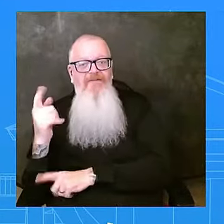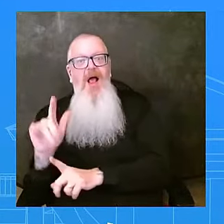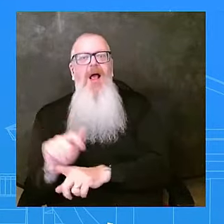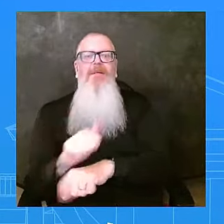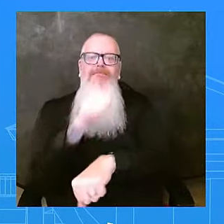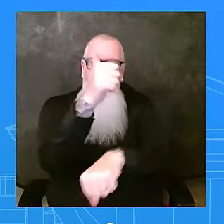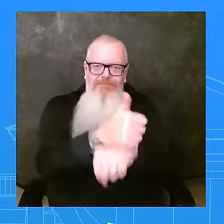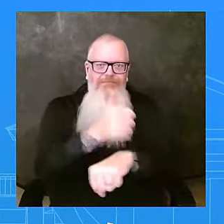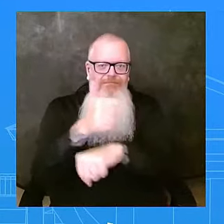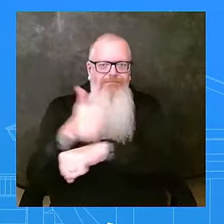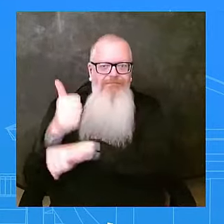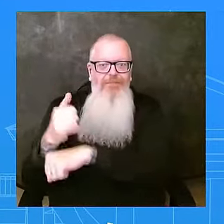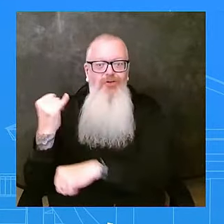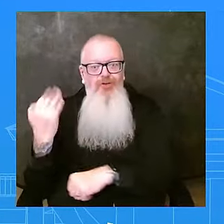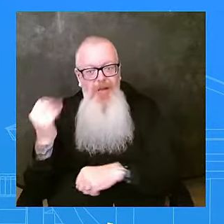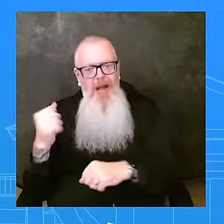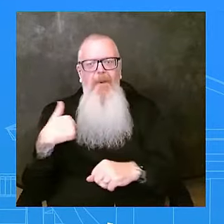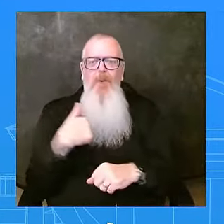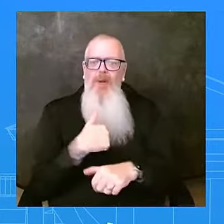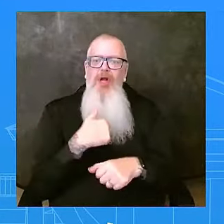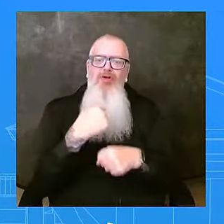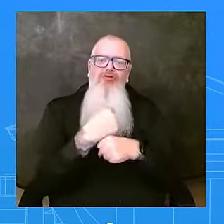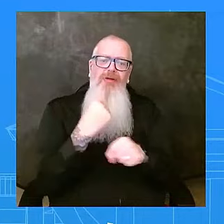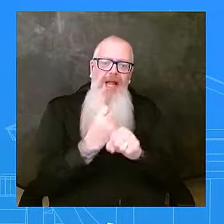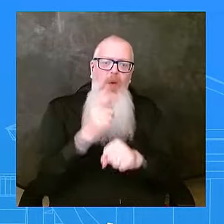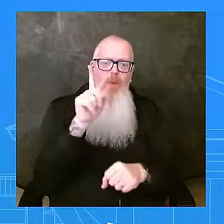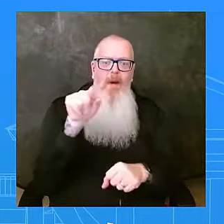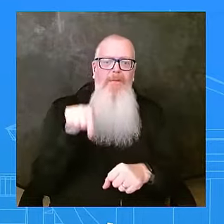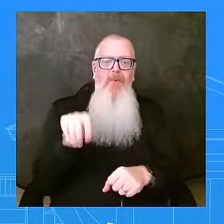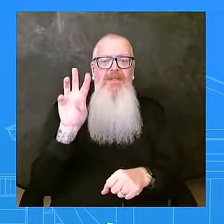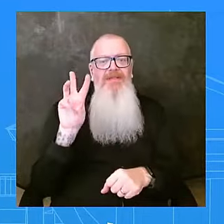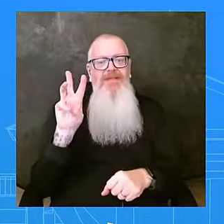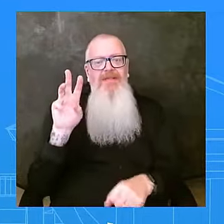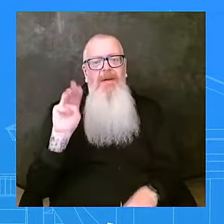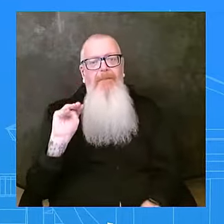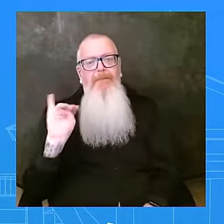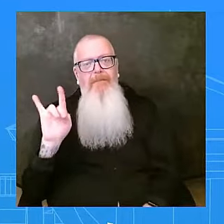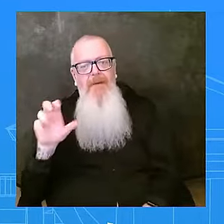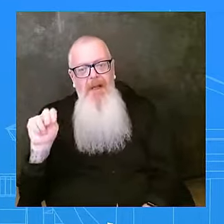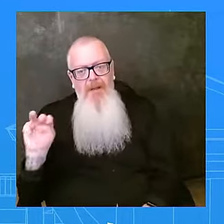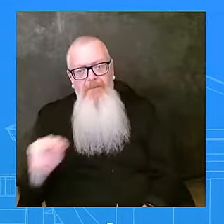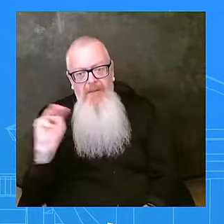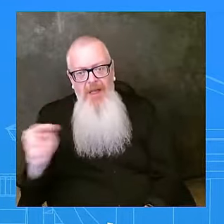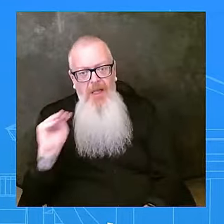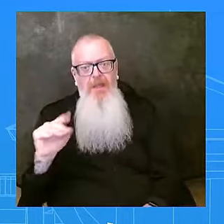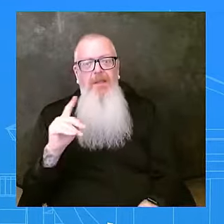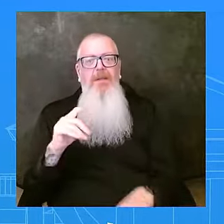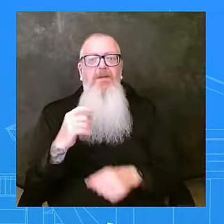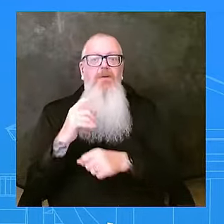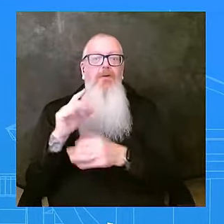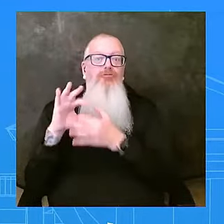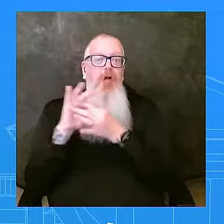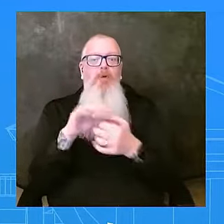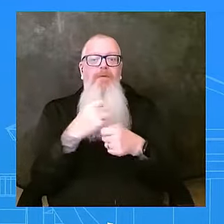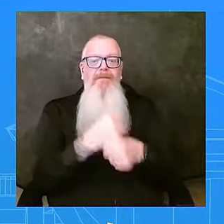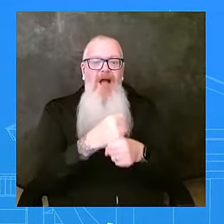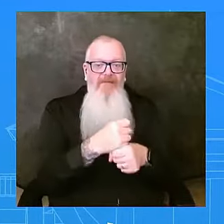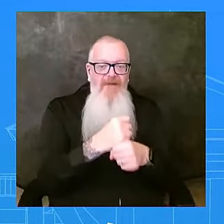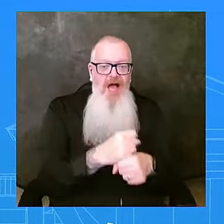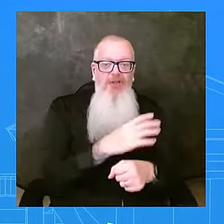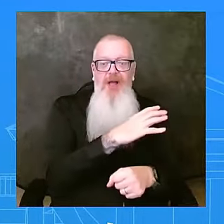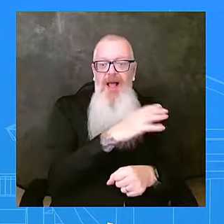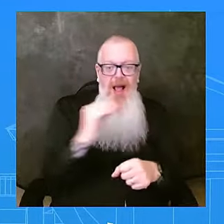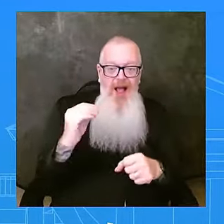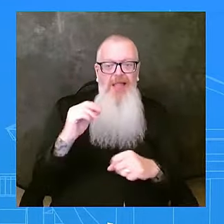we've created over 1.6 million jobs in manufacturing and construction. So you got to put this all into context. And we've seen businesses invest more